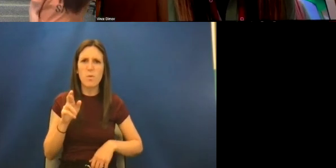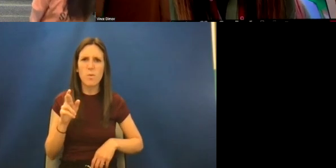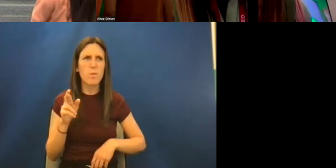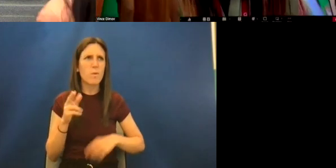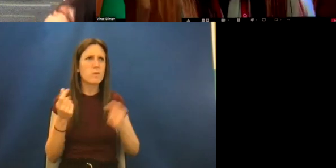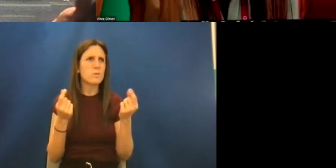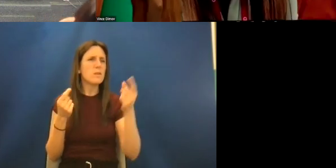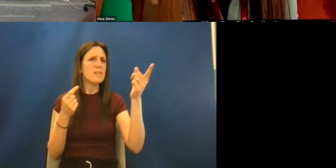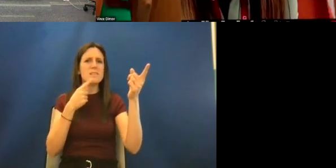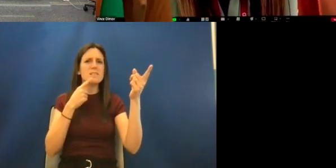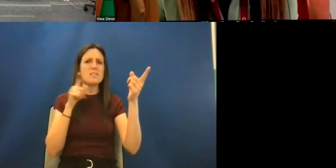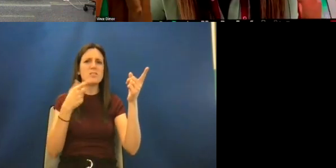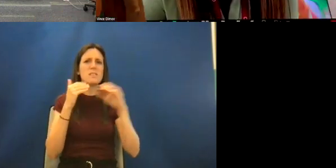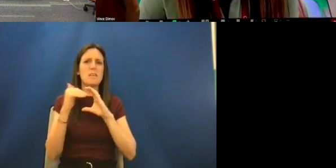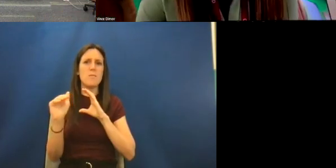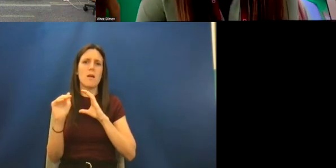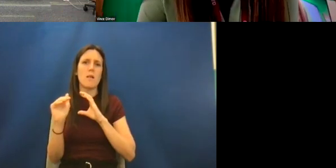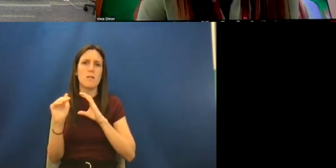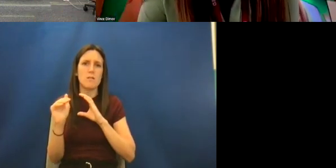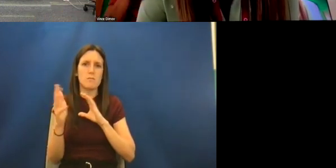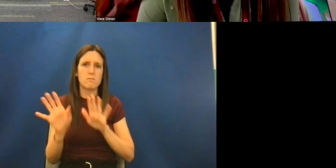invite, just send emails. Just send an email.